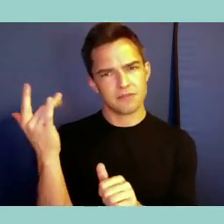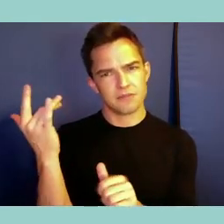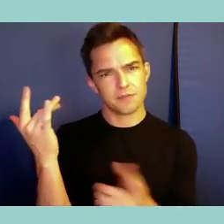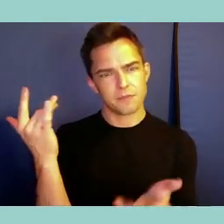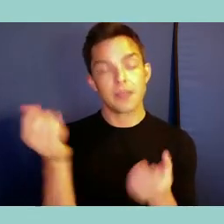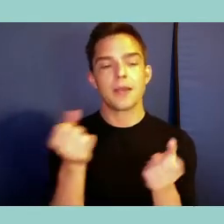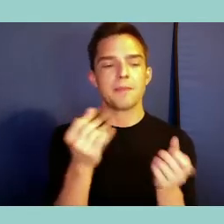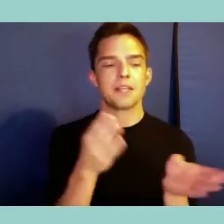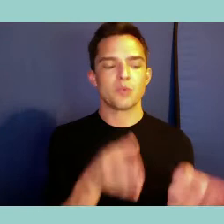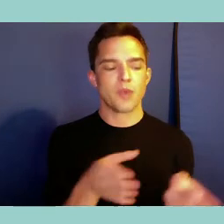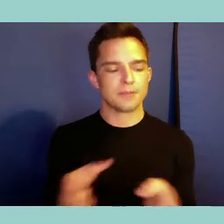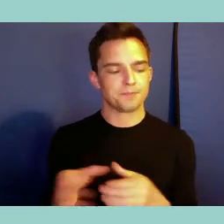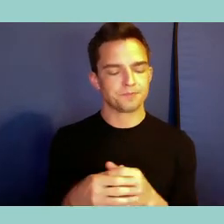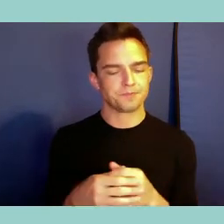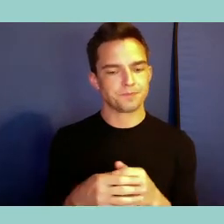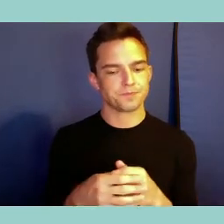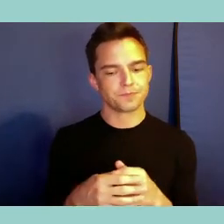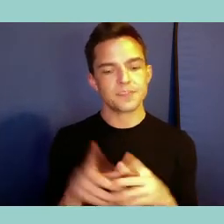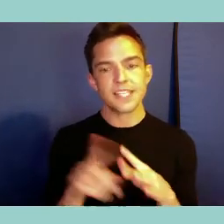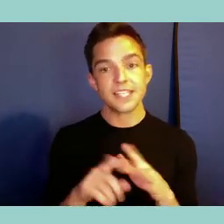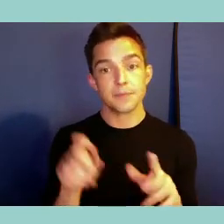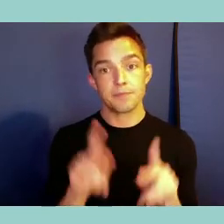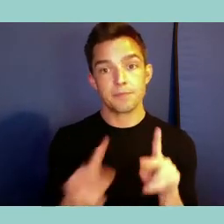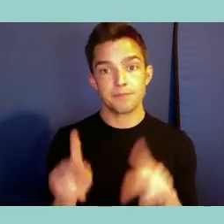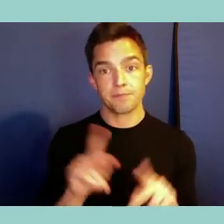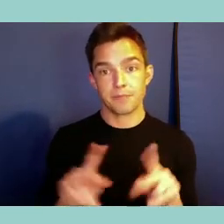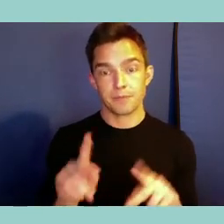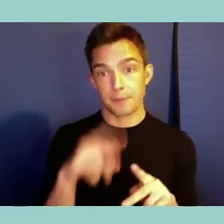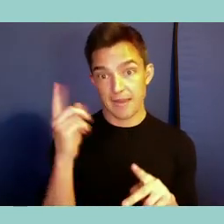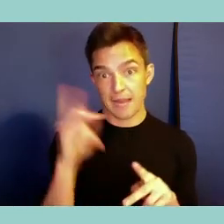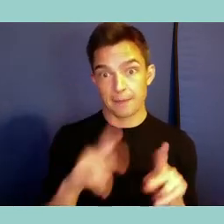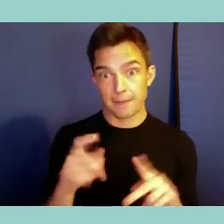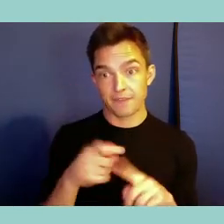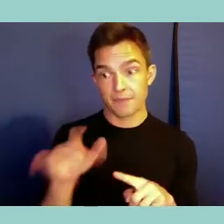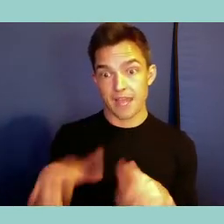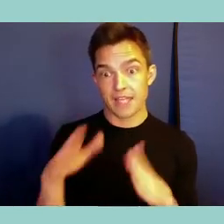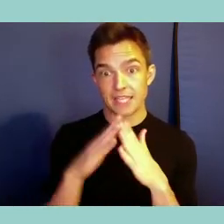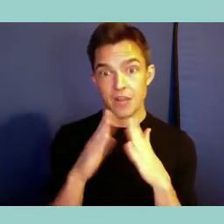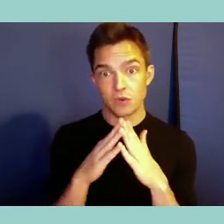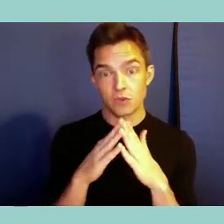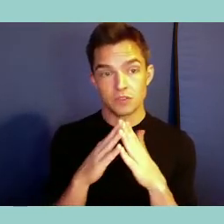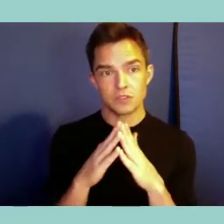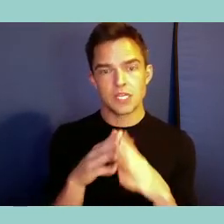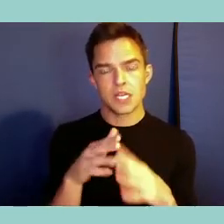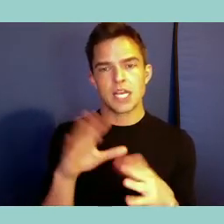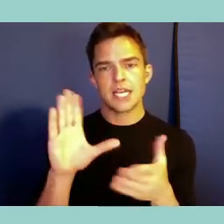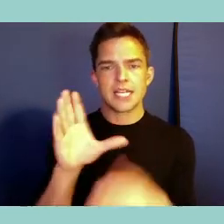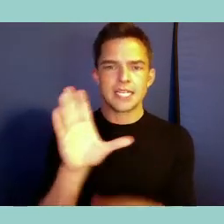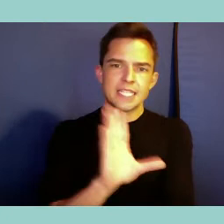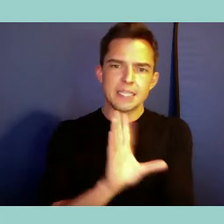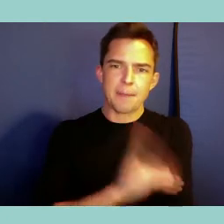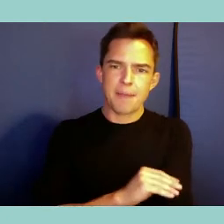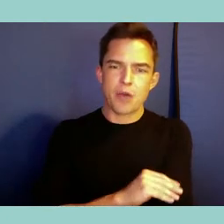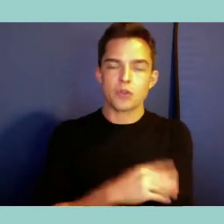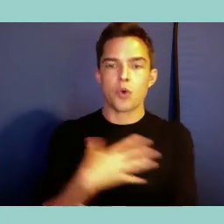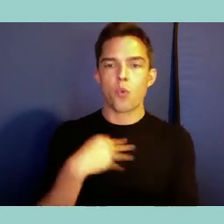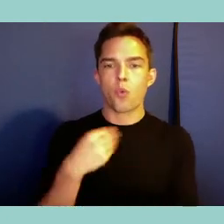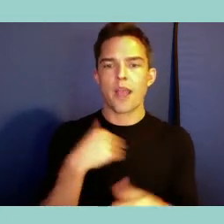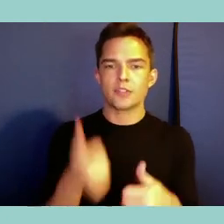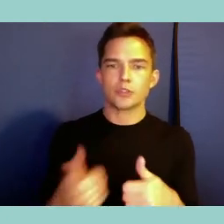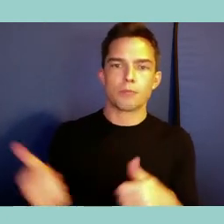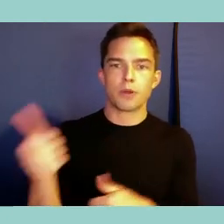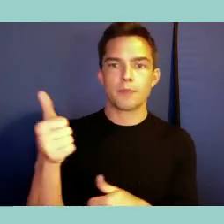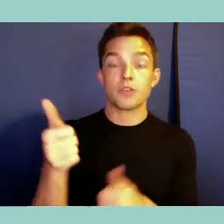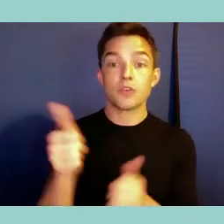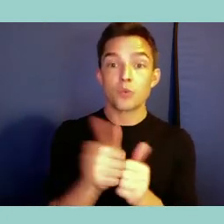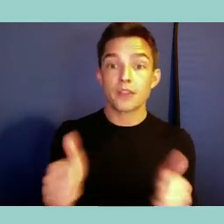In many ways, the disappearance of black people from this town disempowers white supremacy.